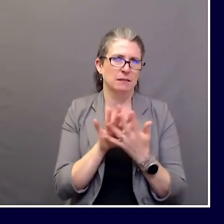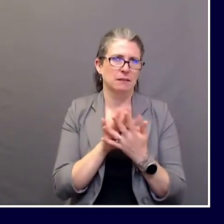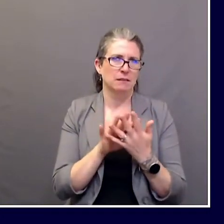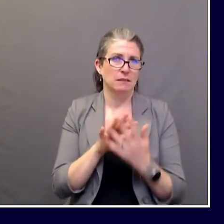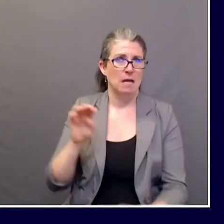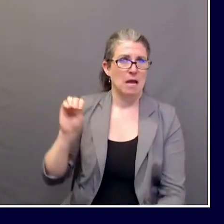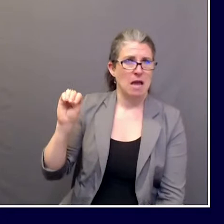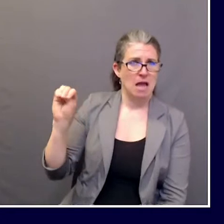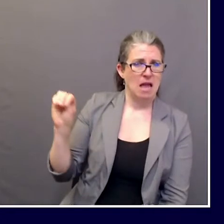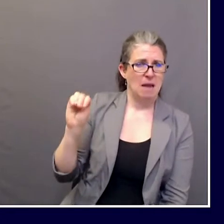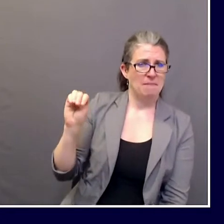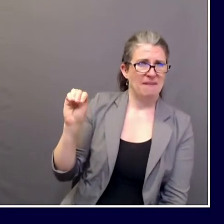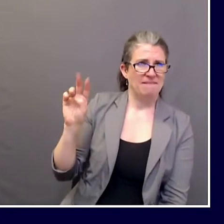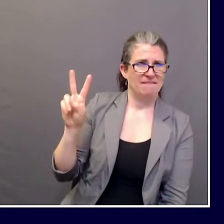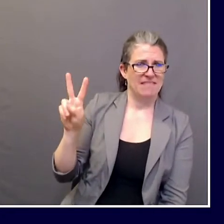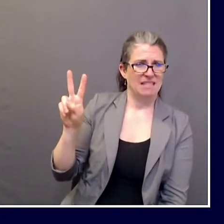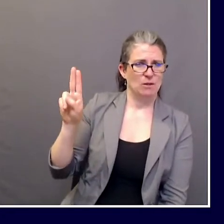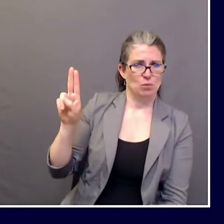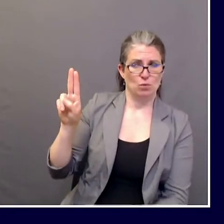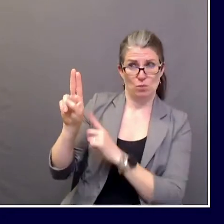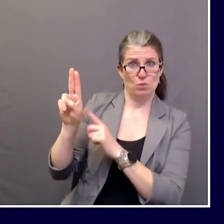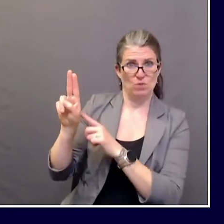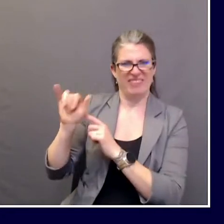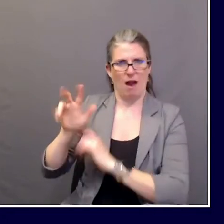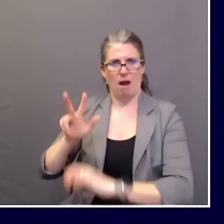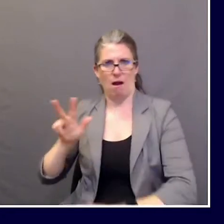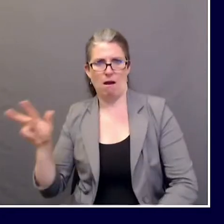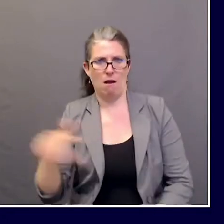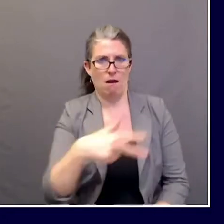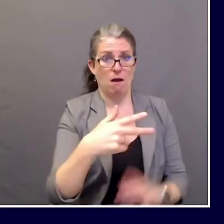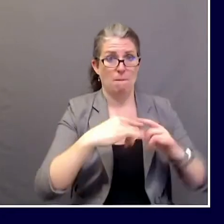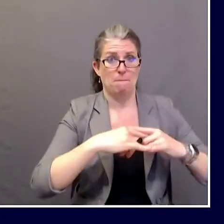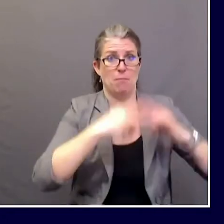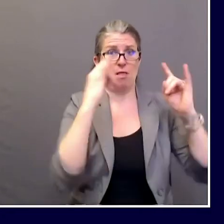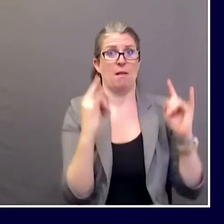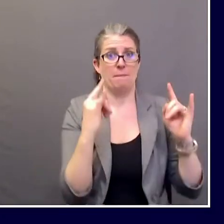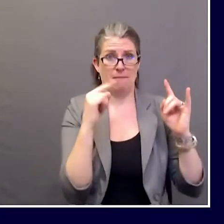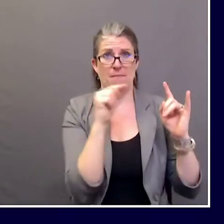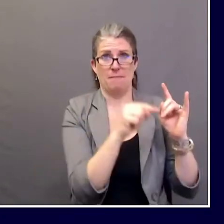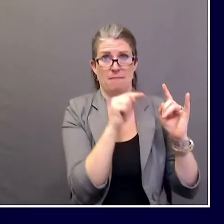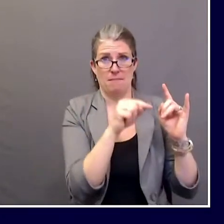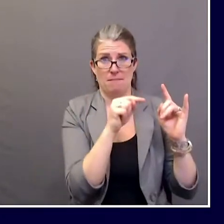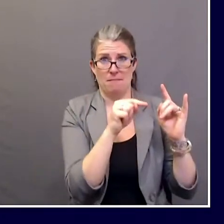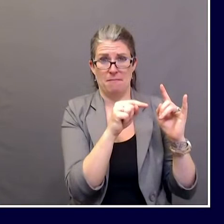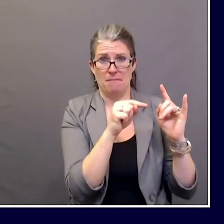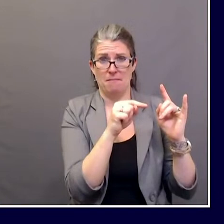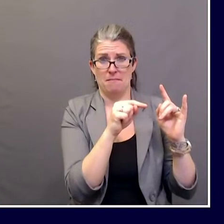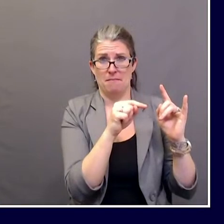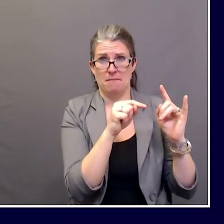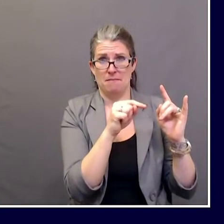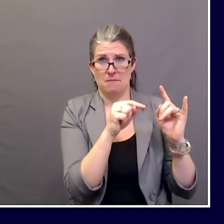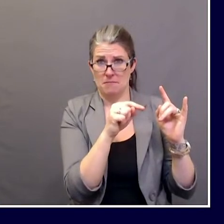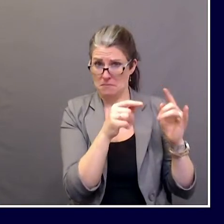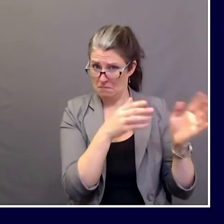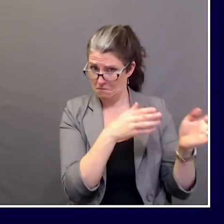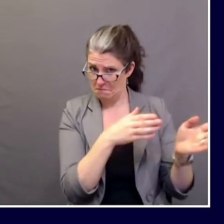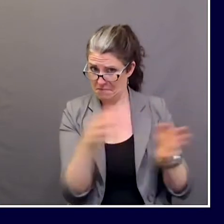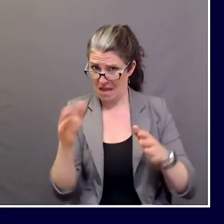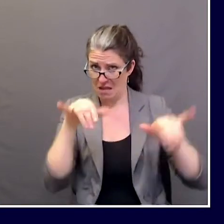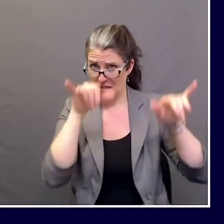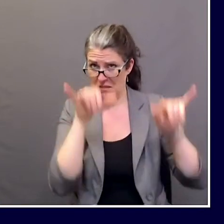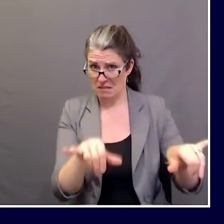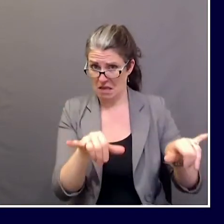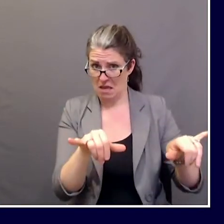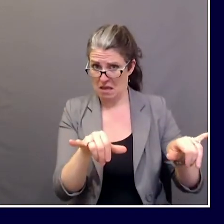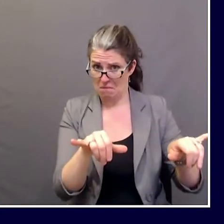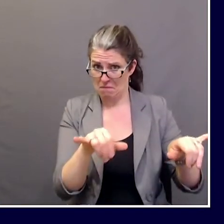unit. So it's still on, it's still going to all the planned locations. Is it going to stay on the same schedule that it